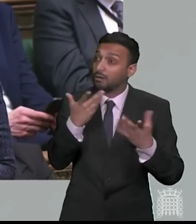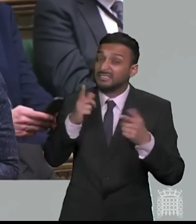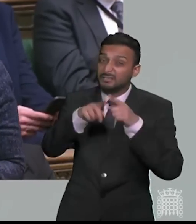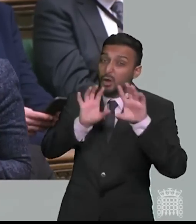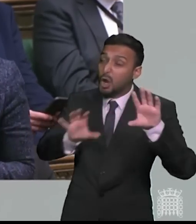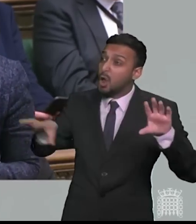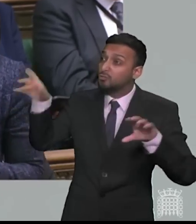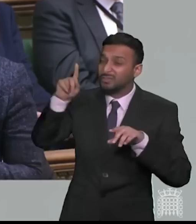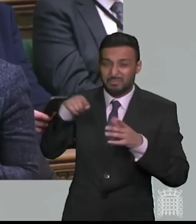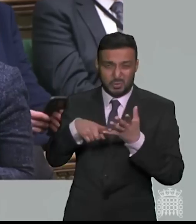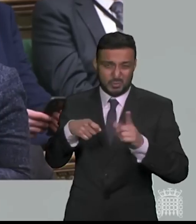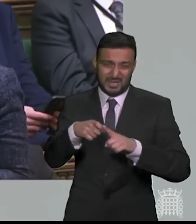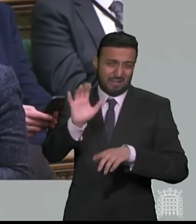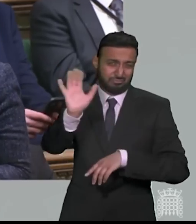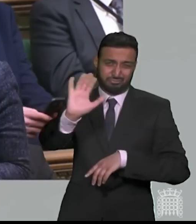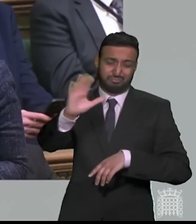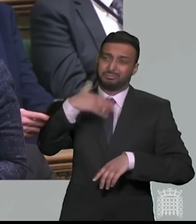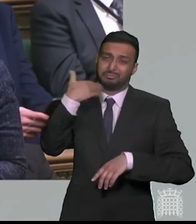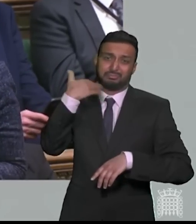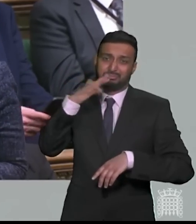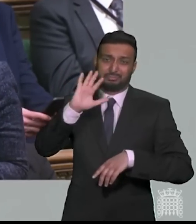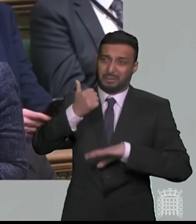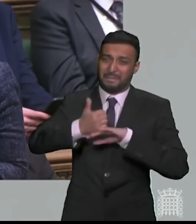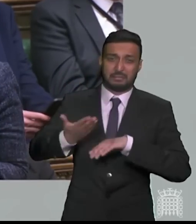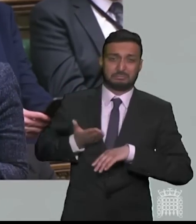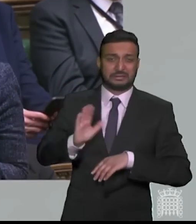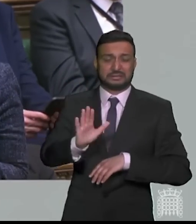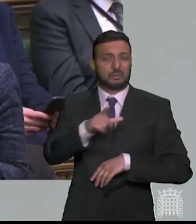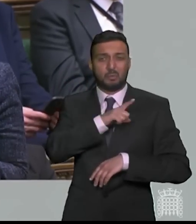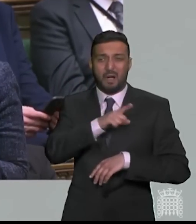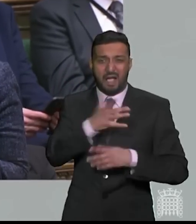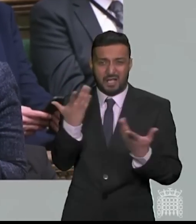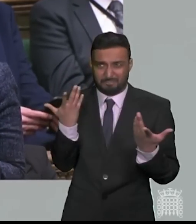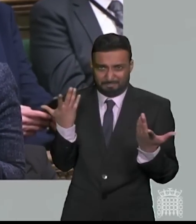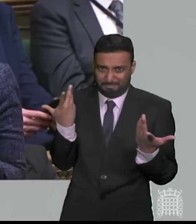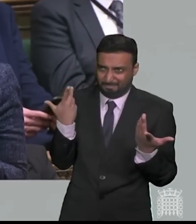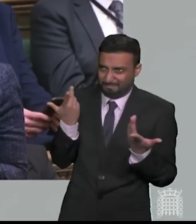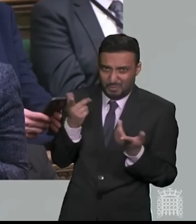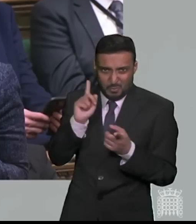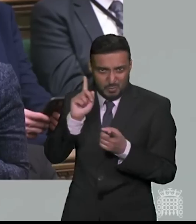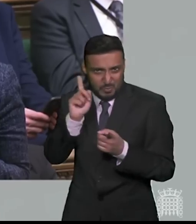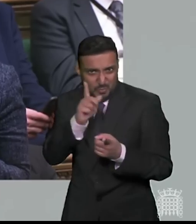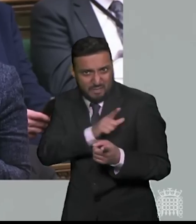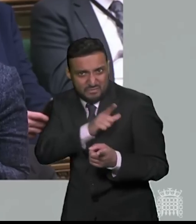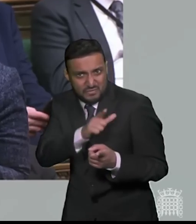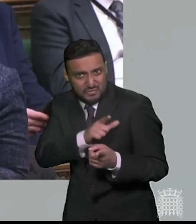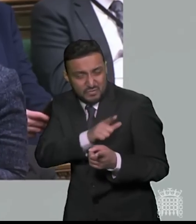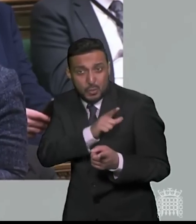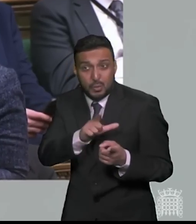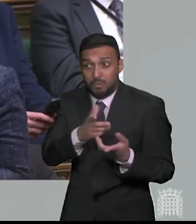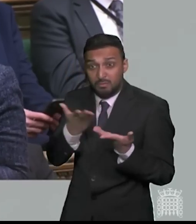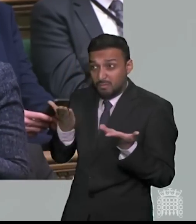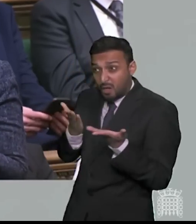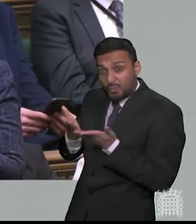of incentives. This is a homegrown company that could have provided well-paid green jobs lost to this country thanks to the government's lack of an